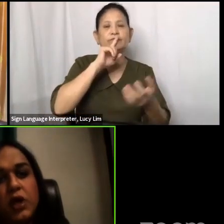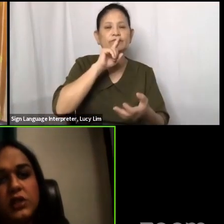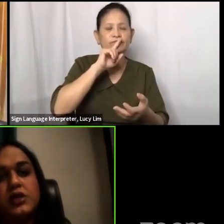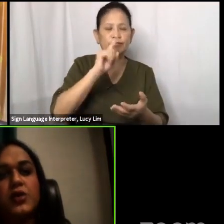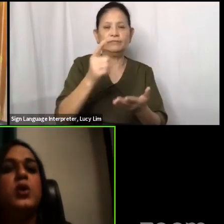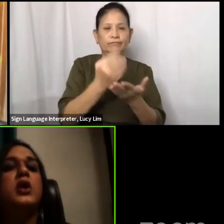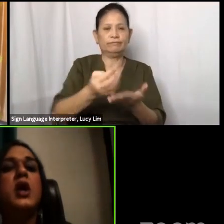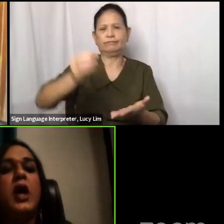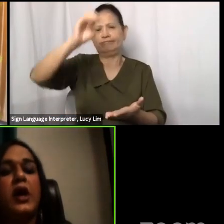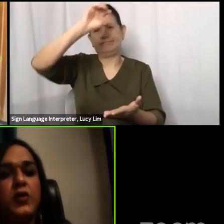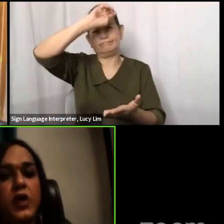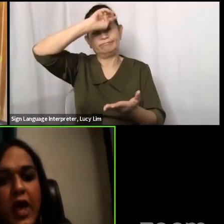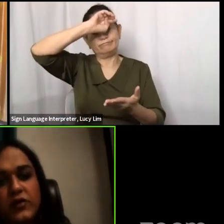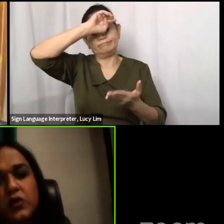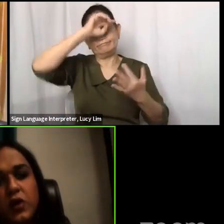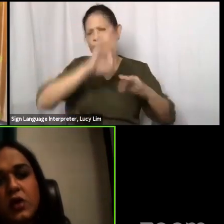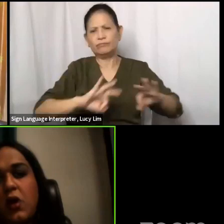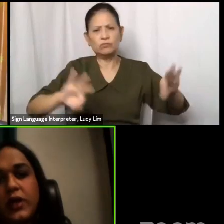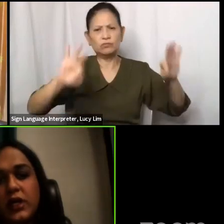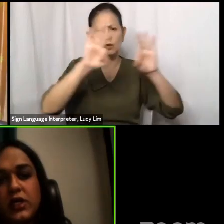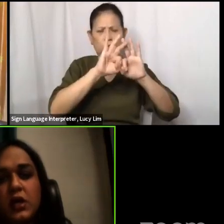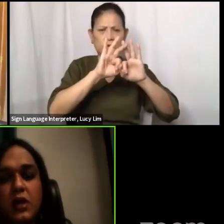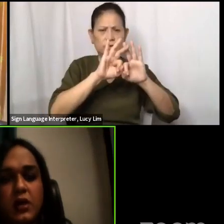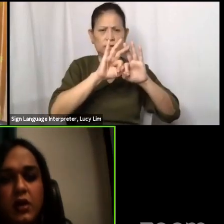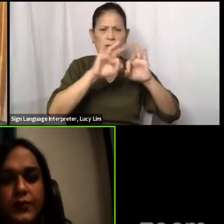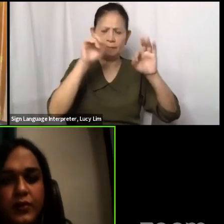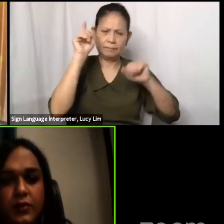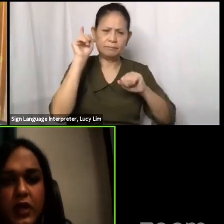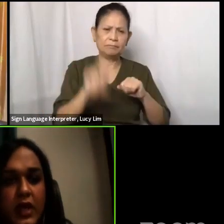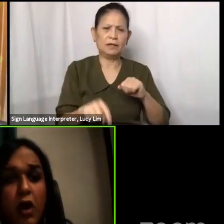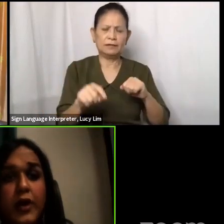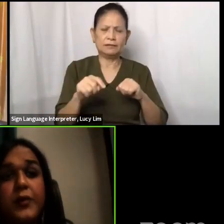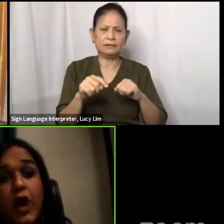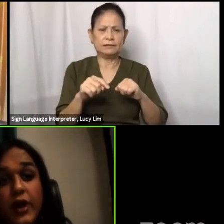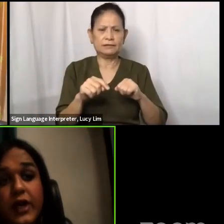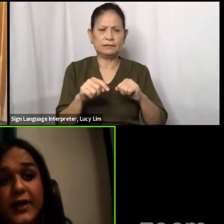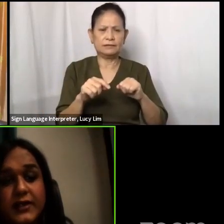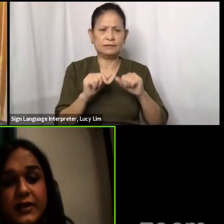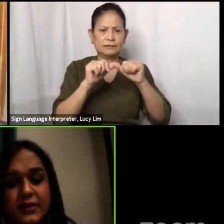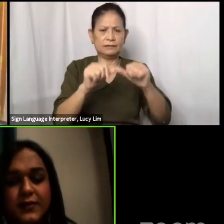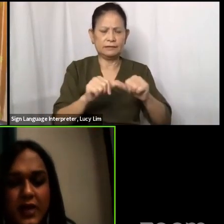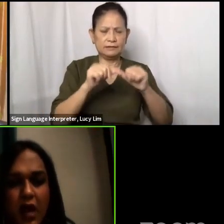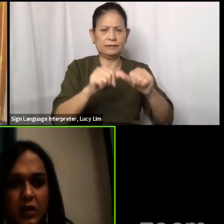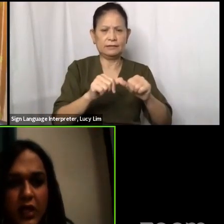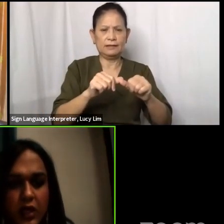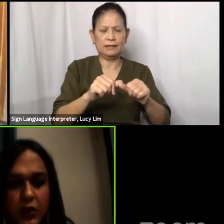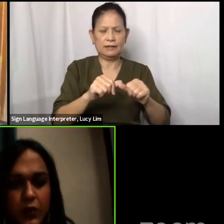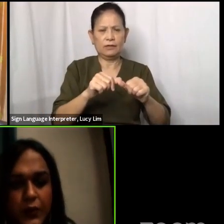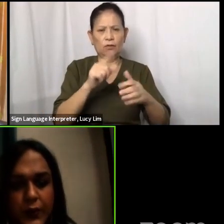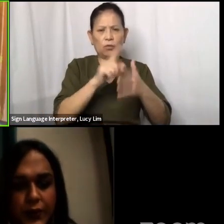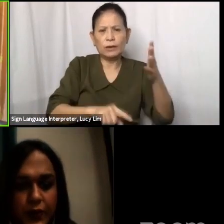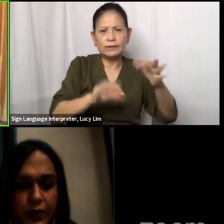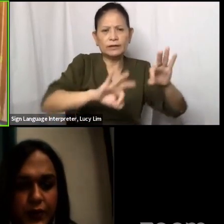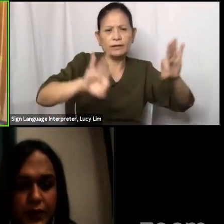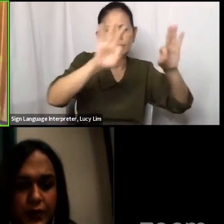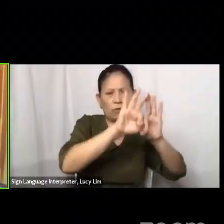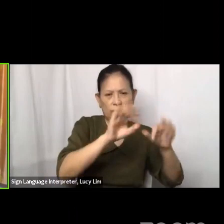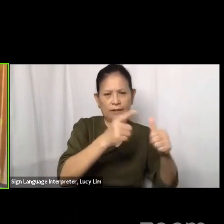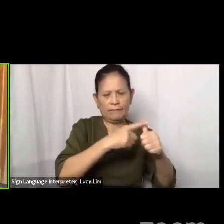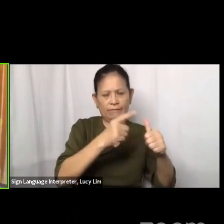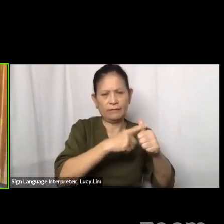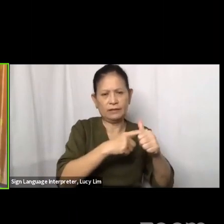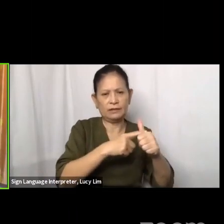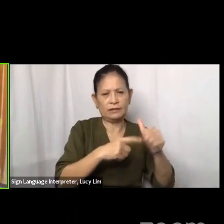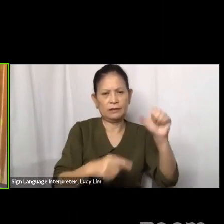very important role, and we have to work on it on priority basis. Yeah, okay. Thank you. Thank you, Sobo. And you